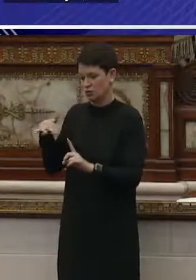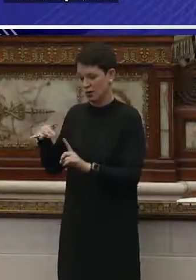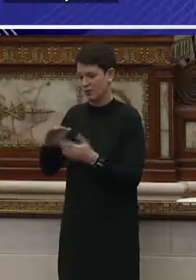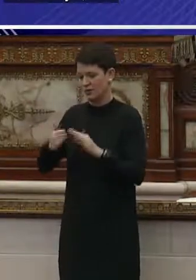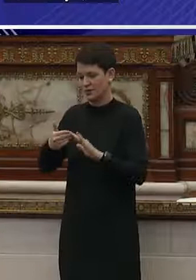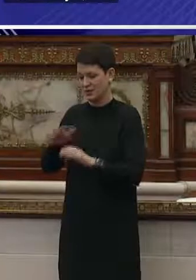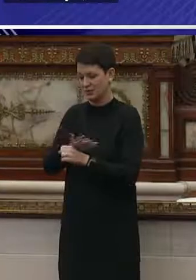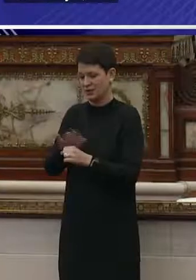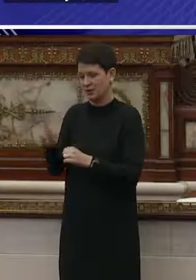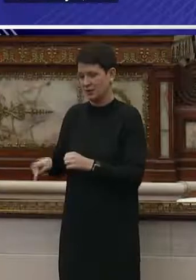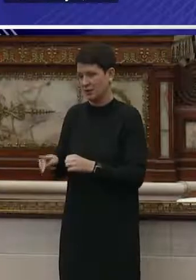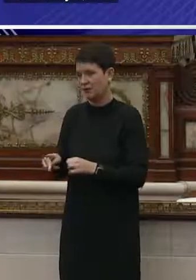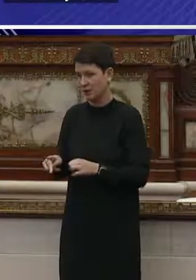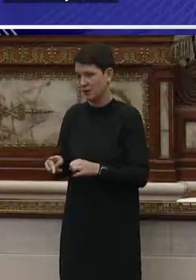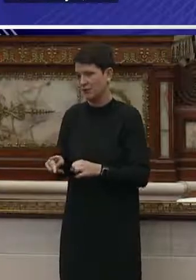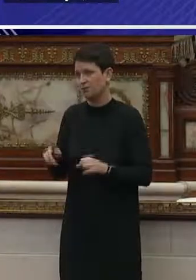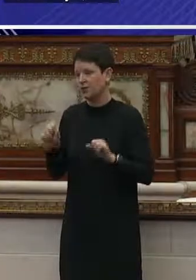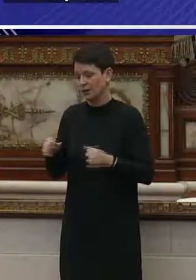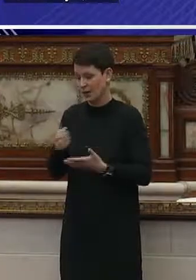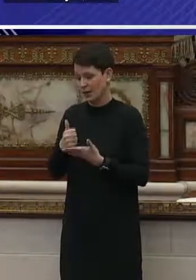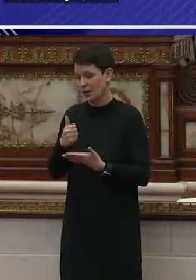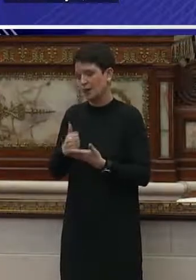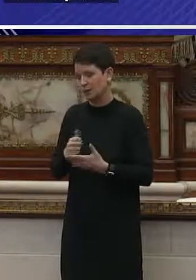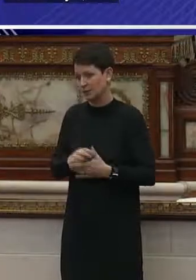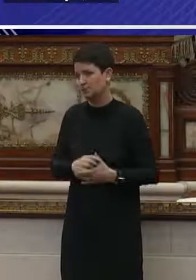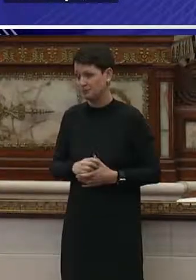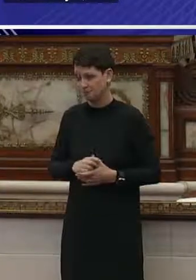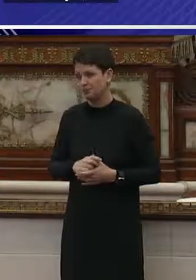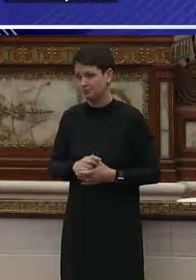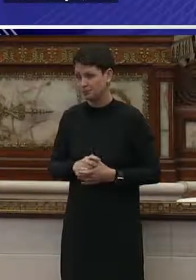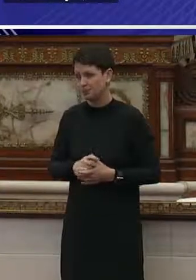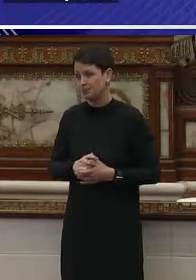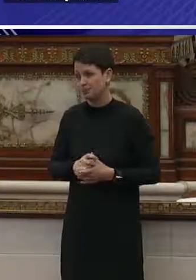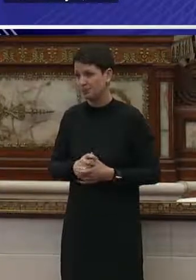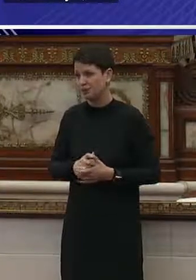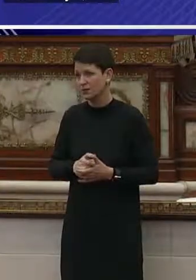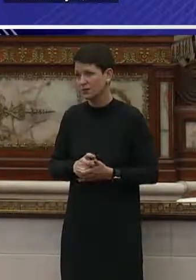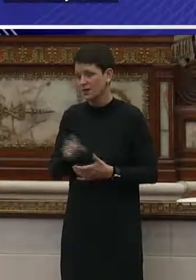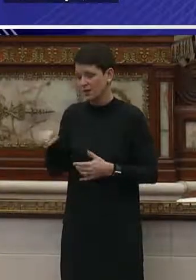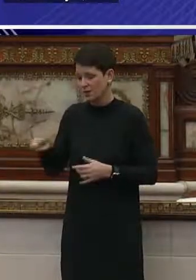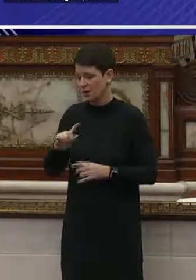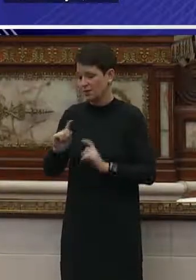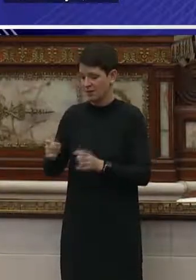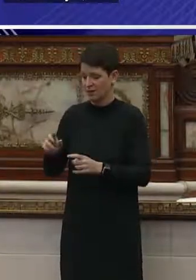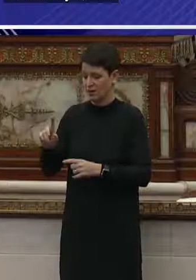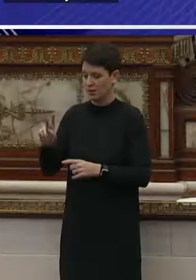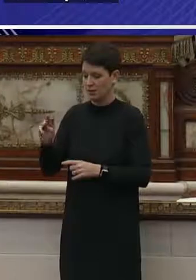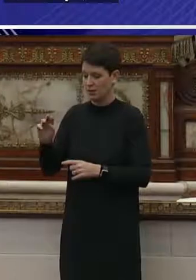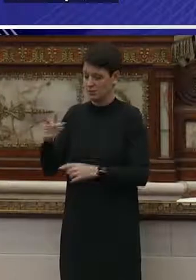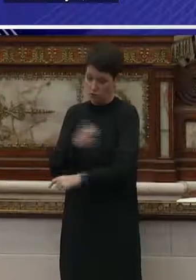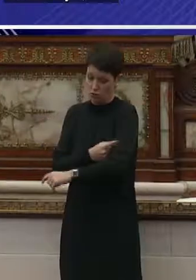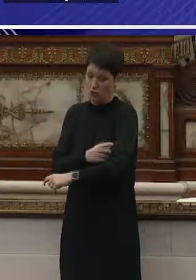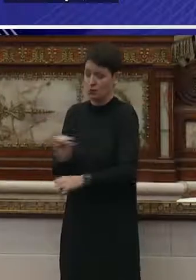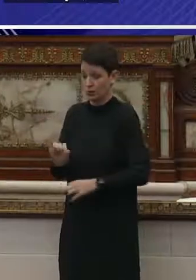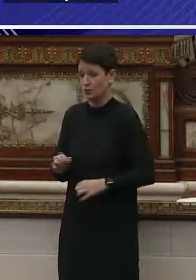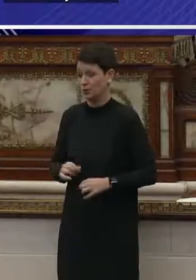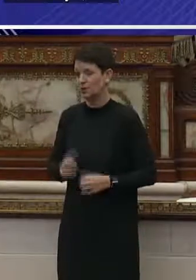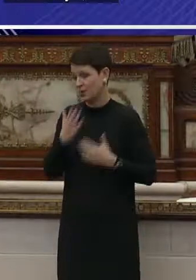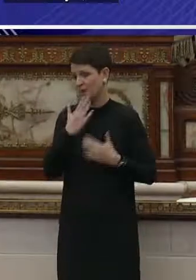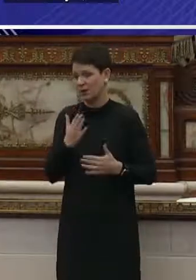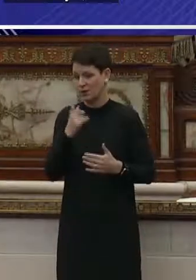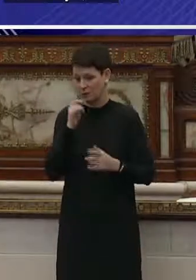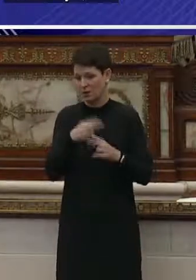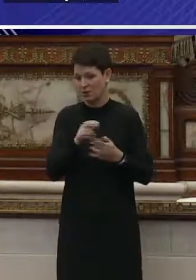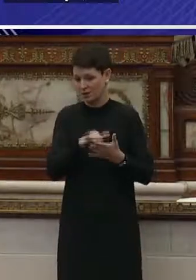city of Philadelphia, could be helpful in that regard. So I know that especially since they're getting doses also. So thank you